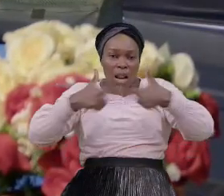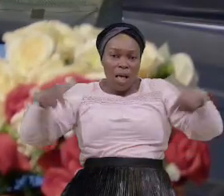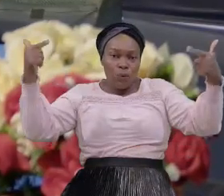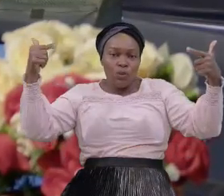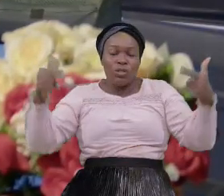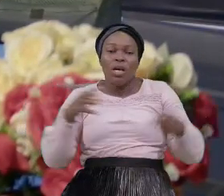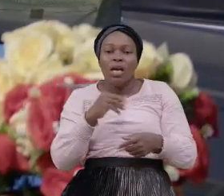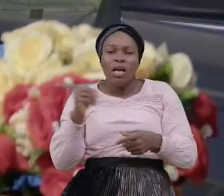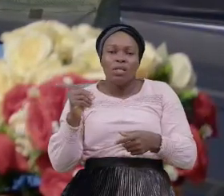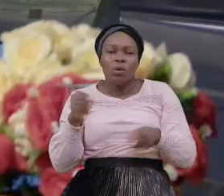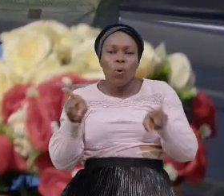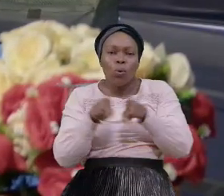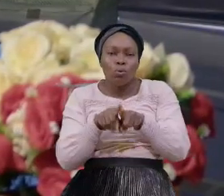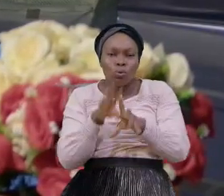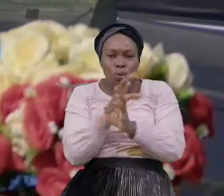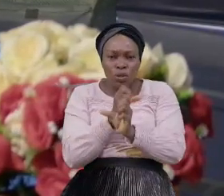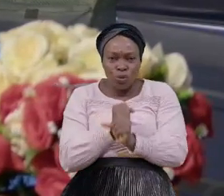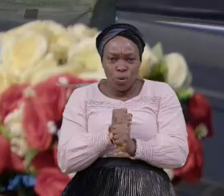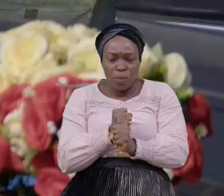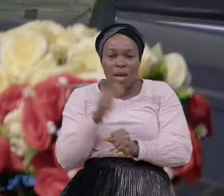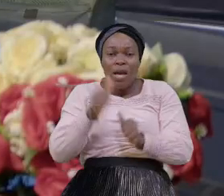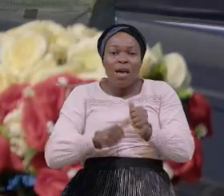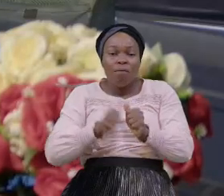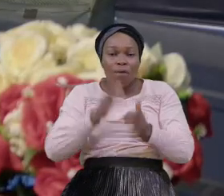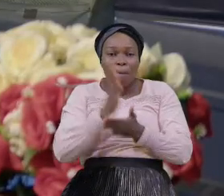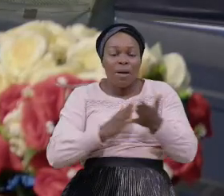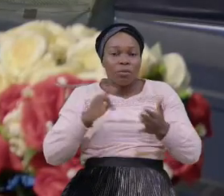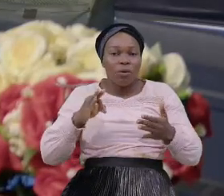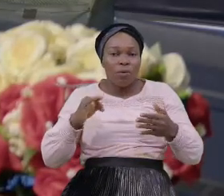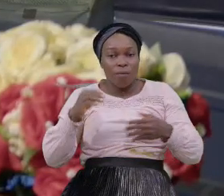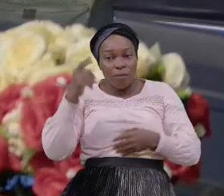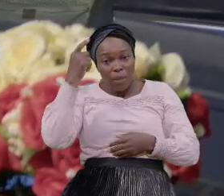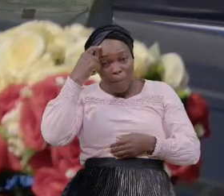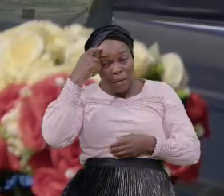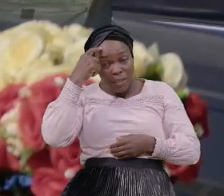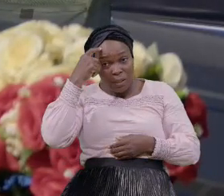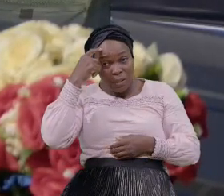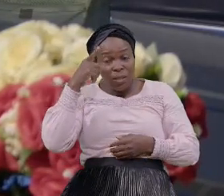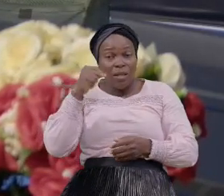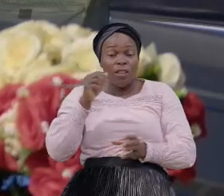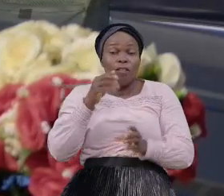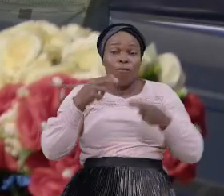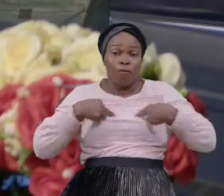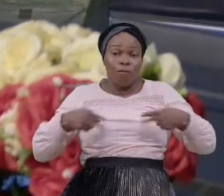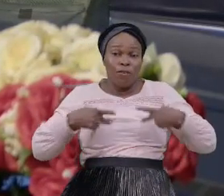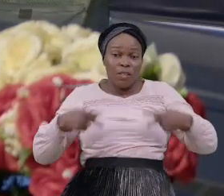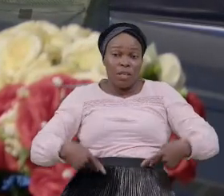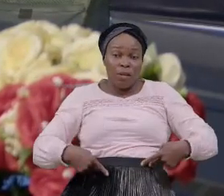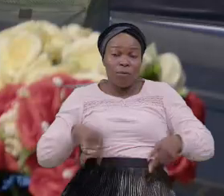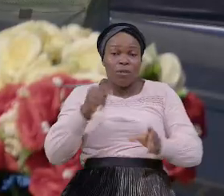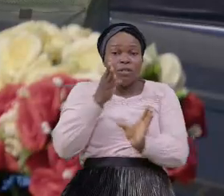the man, the physical, the psychological, the emotional,